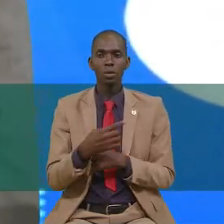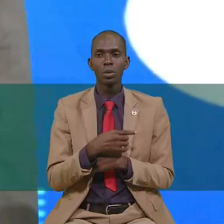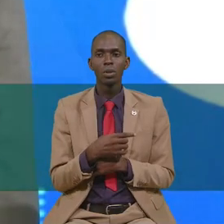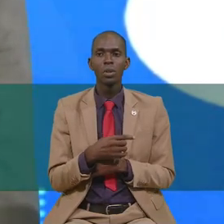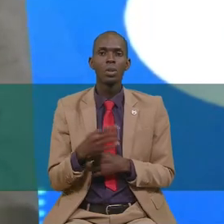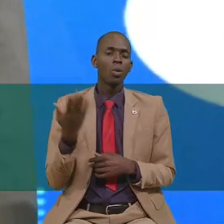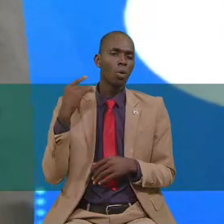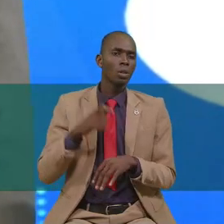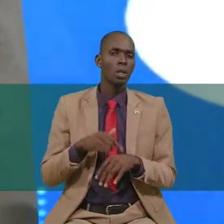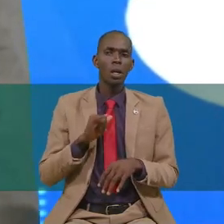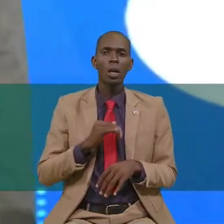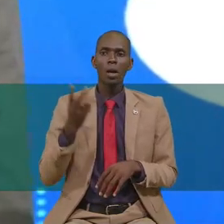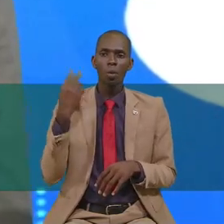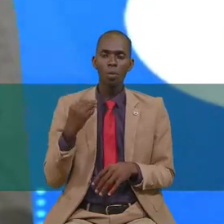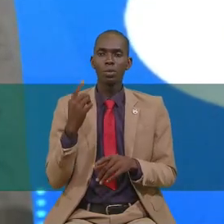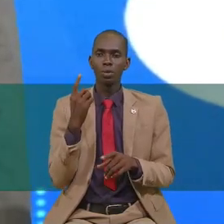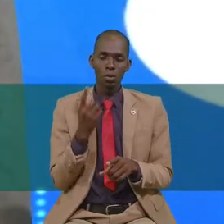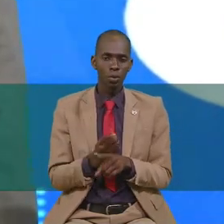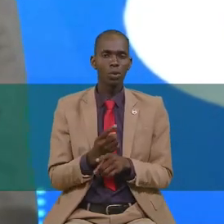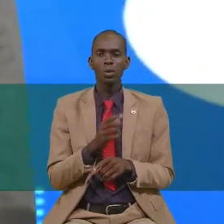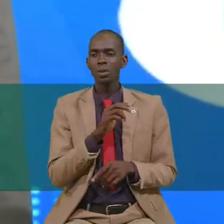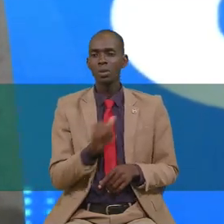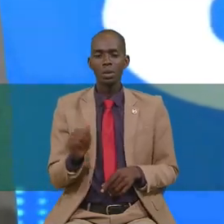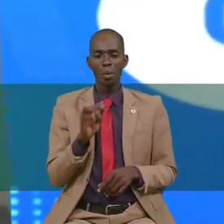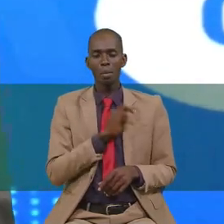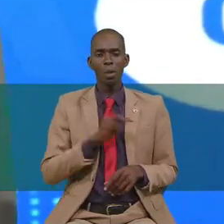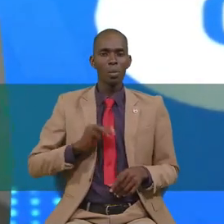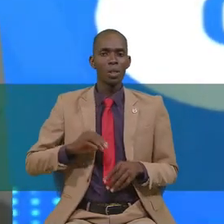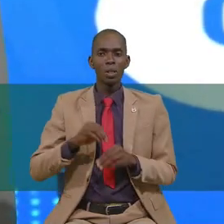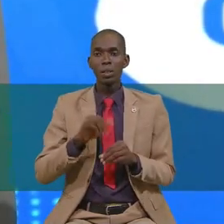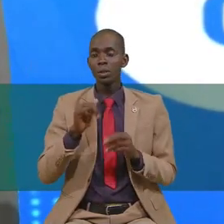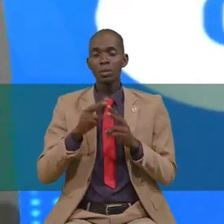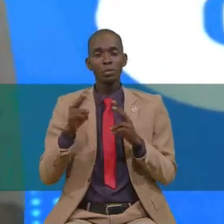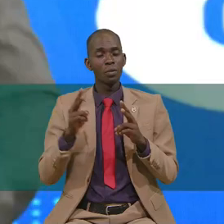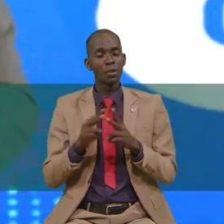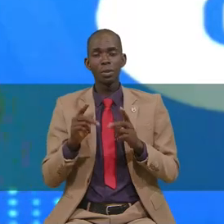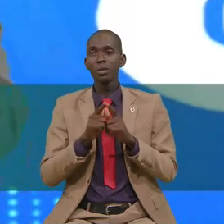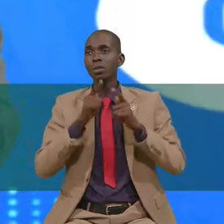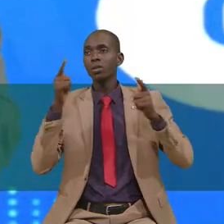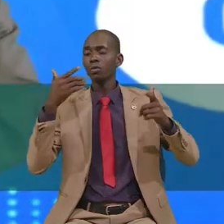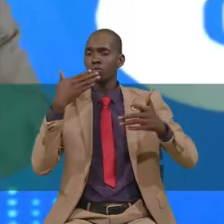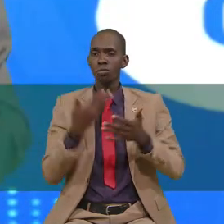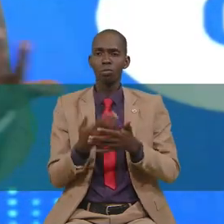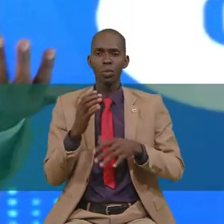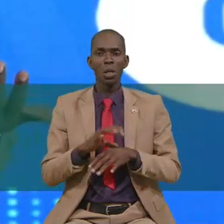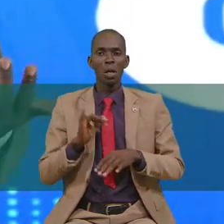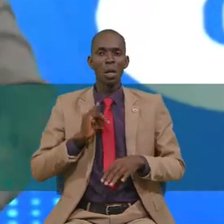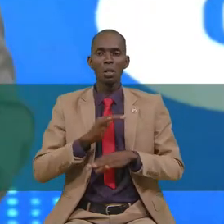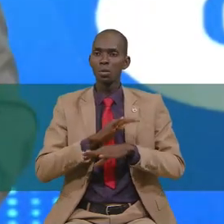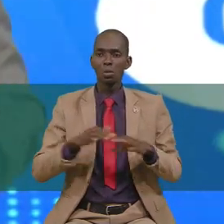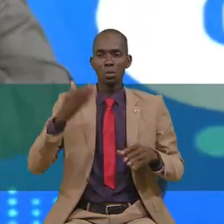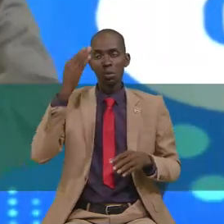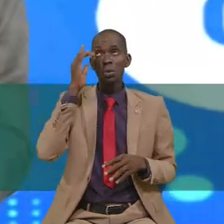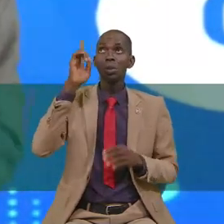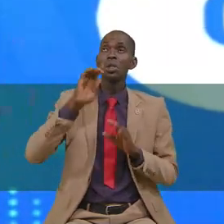ordinary member in a very good church, a great church, but just a member there. I didn't know he gave me